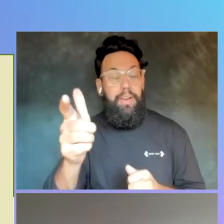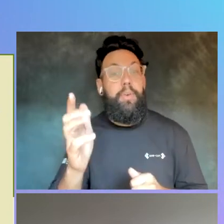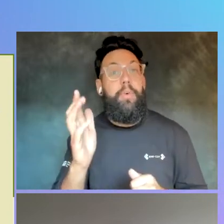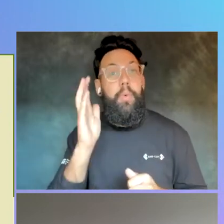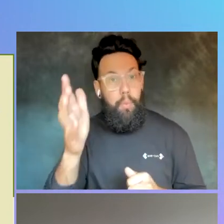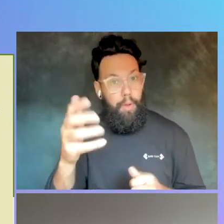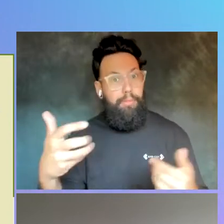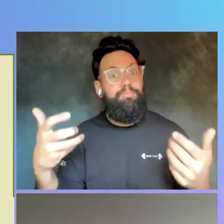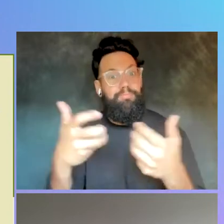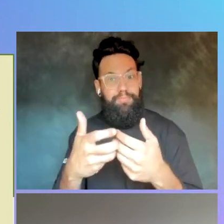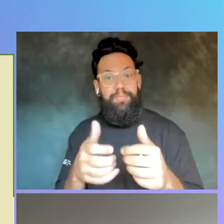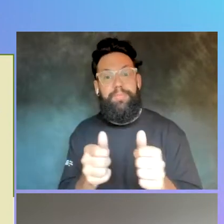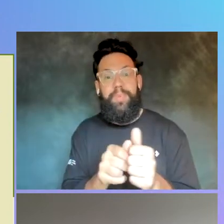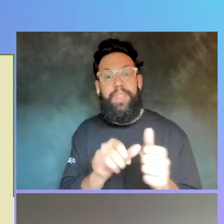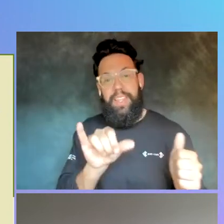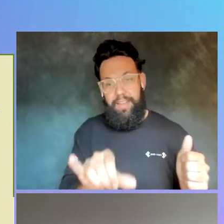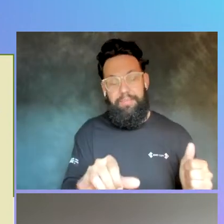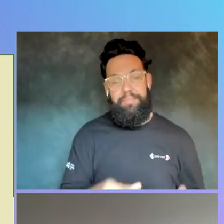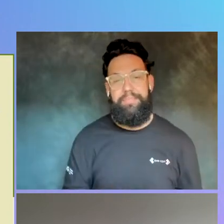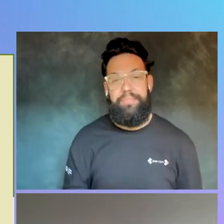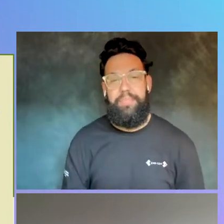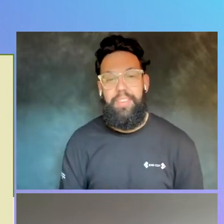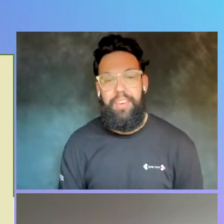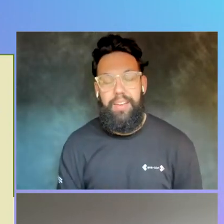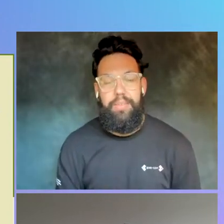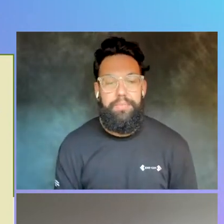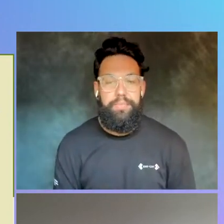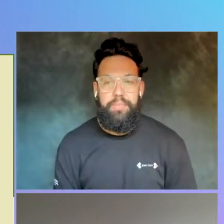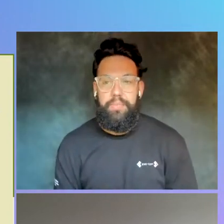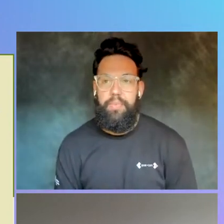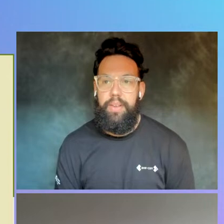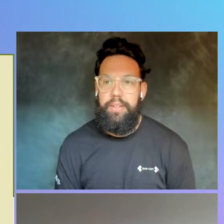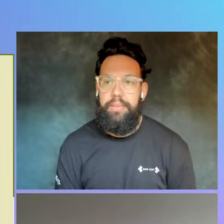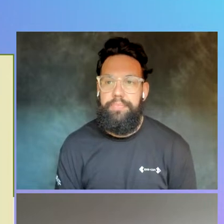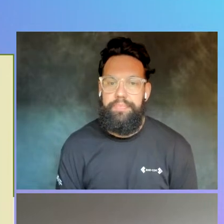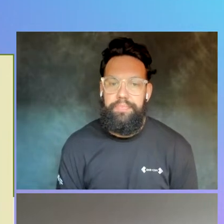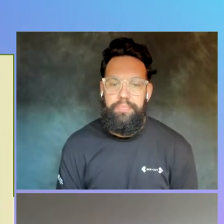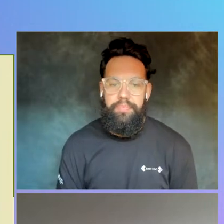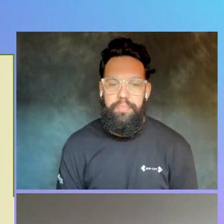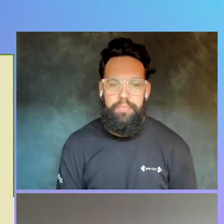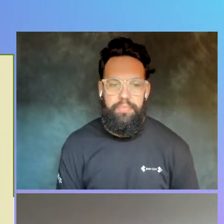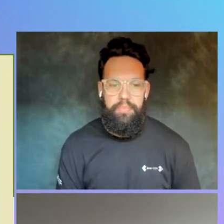of the setup that the tool brings, we'll have a look at it here as well.